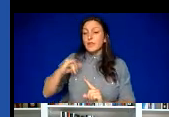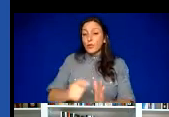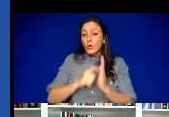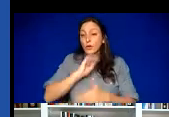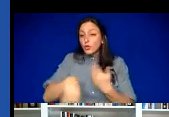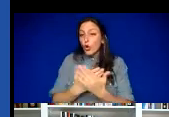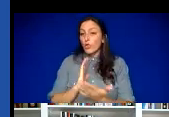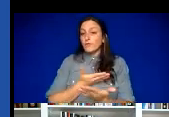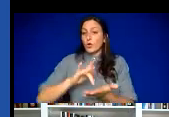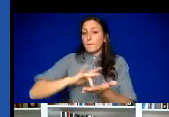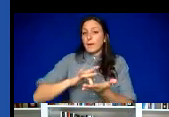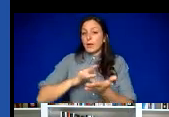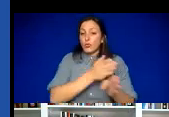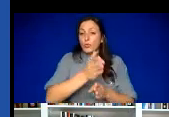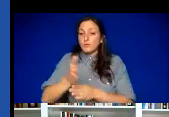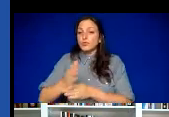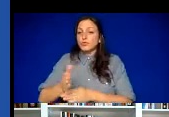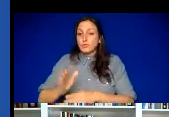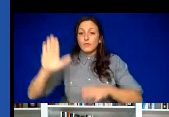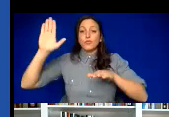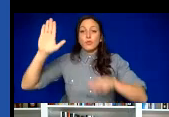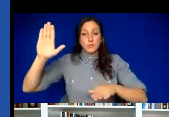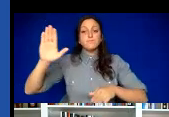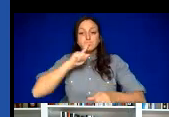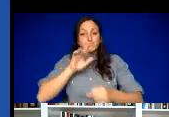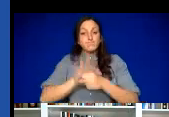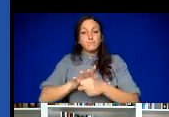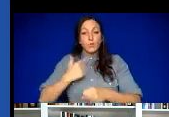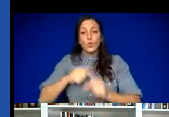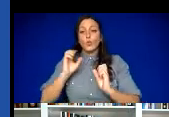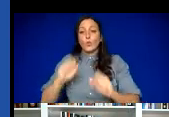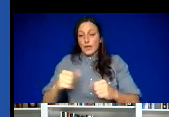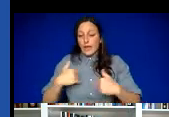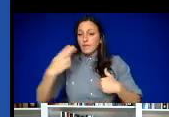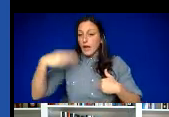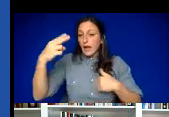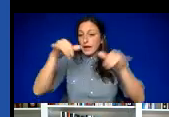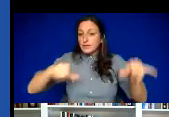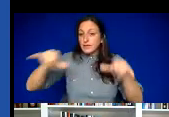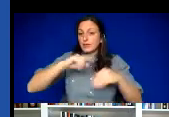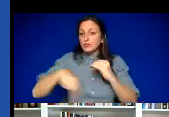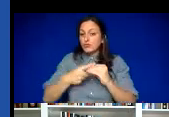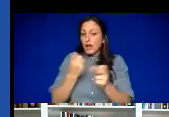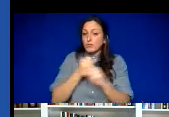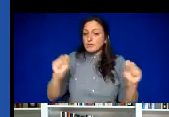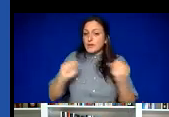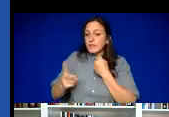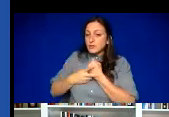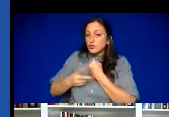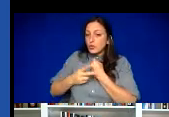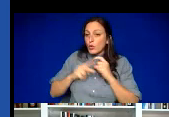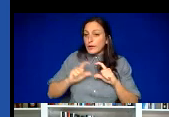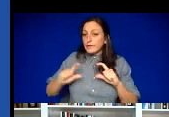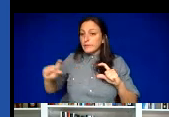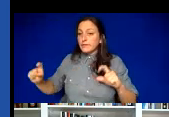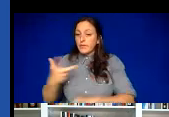medical professionals to attest to the fact they can meet incredibly high standards around safely storing this vaccine,